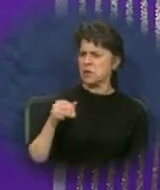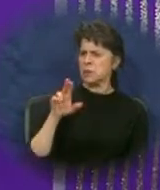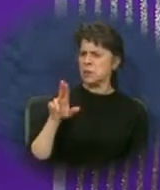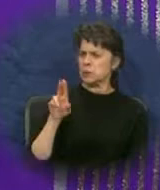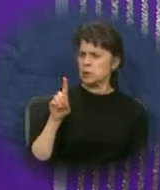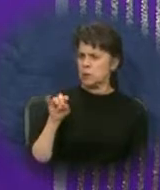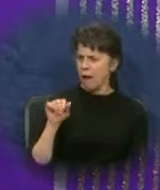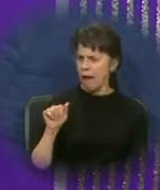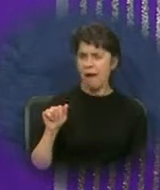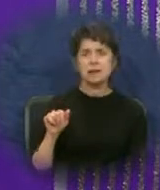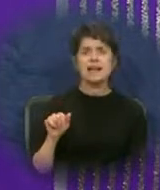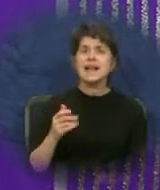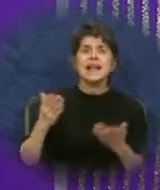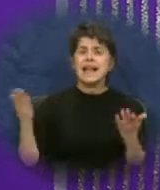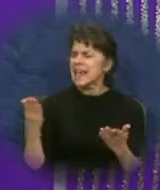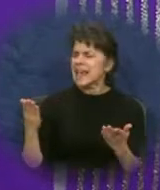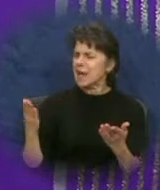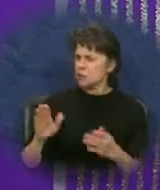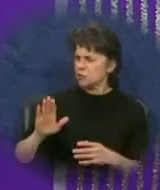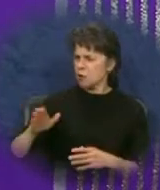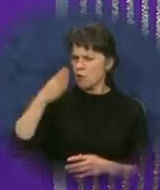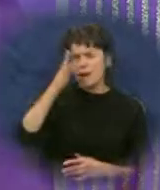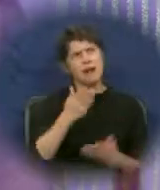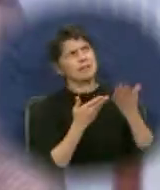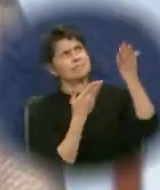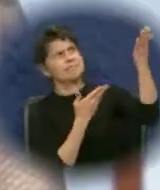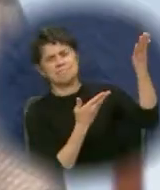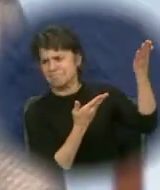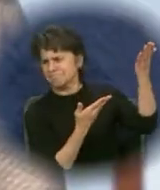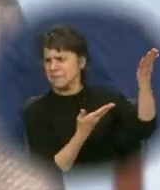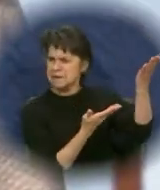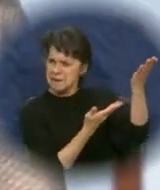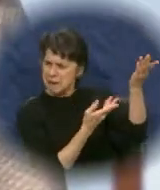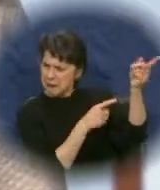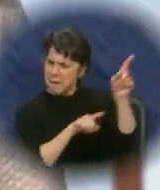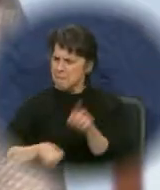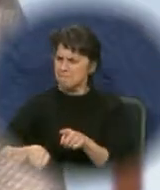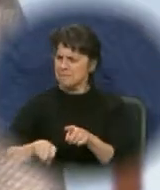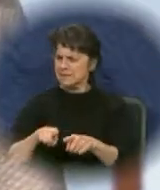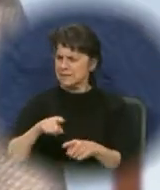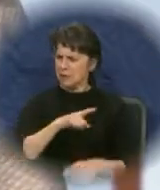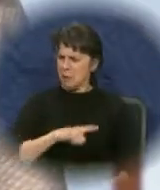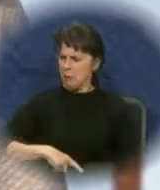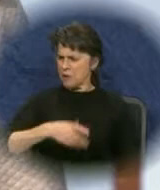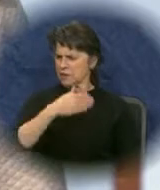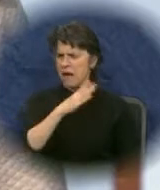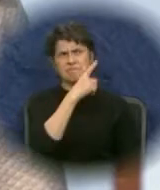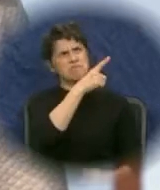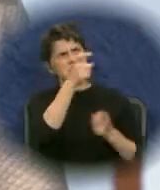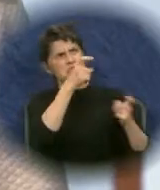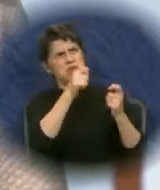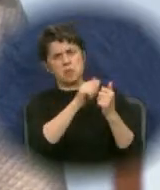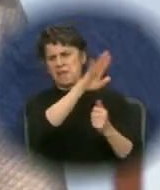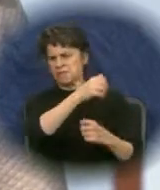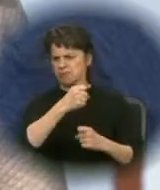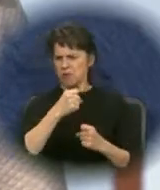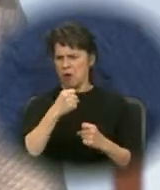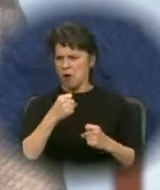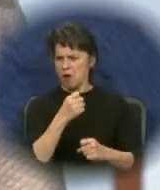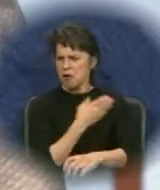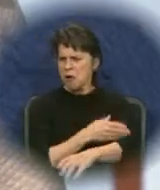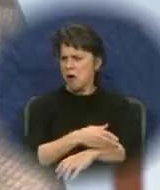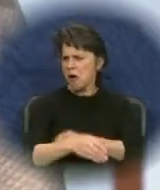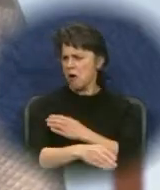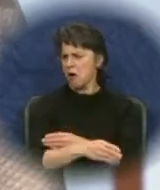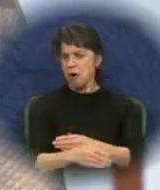God. Here comes with power the Lord God, who rules by his strong arm. Here is